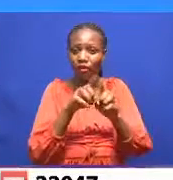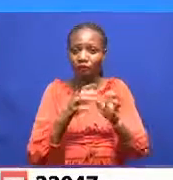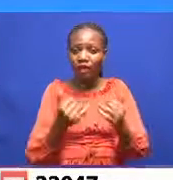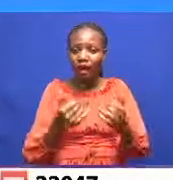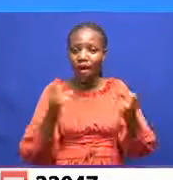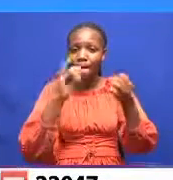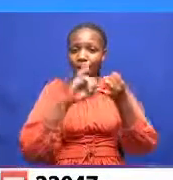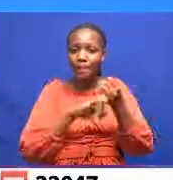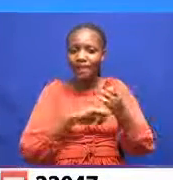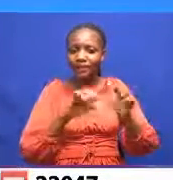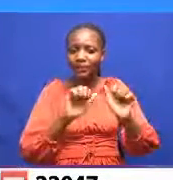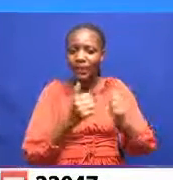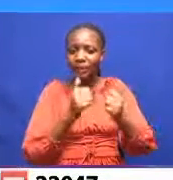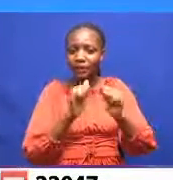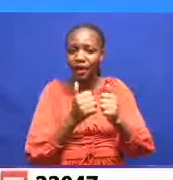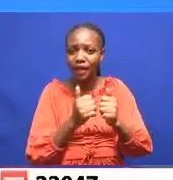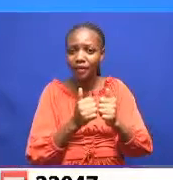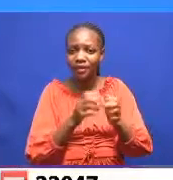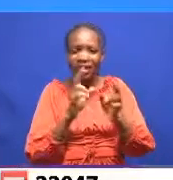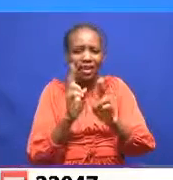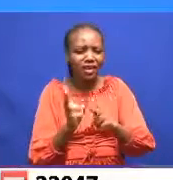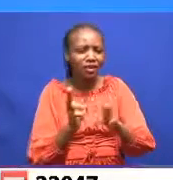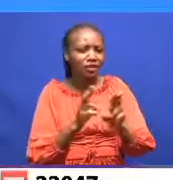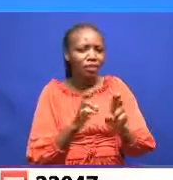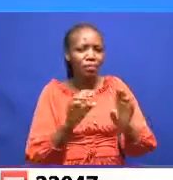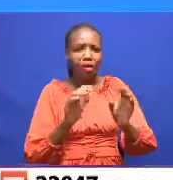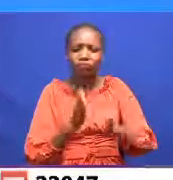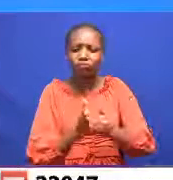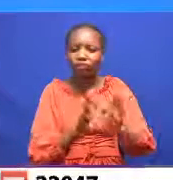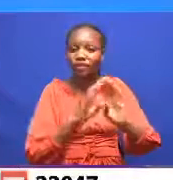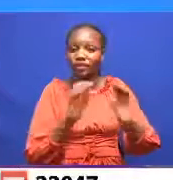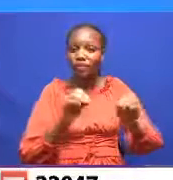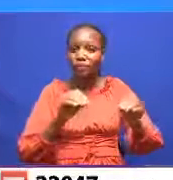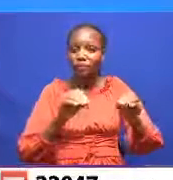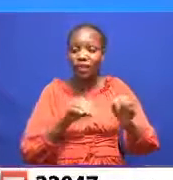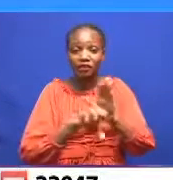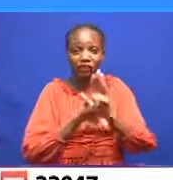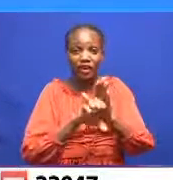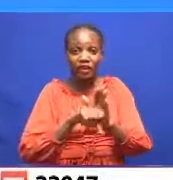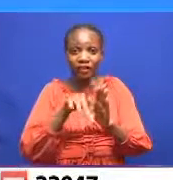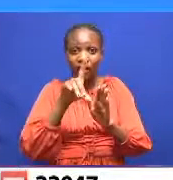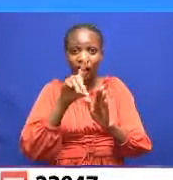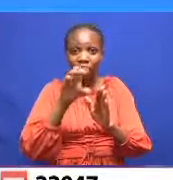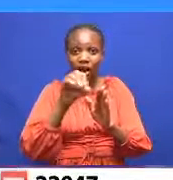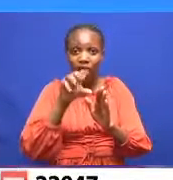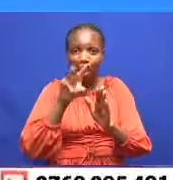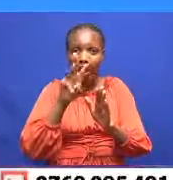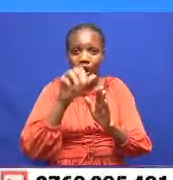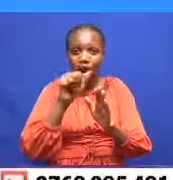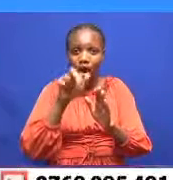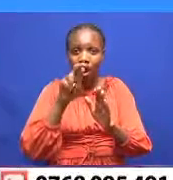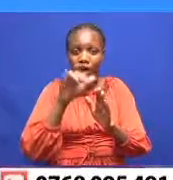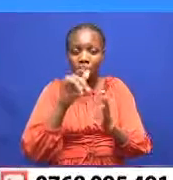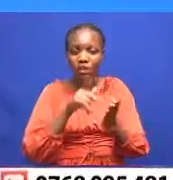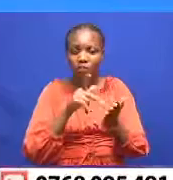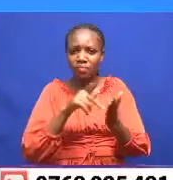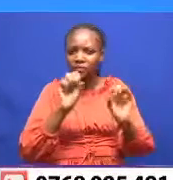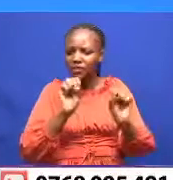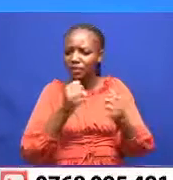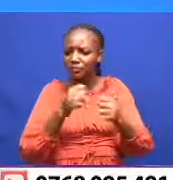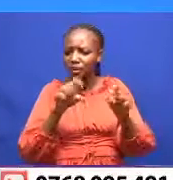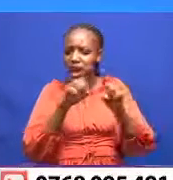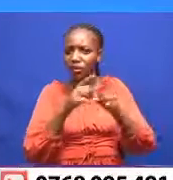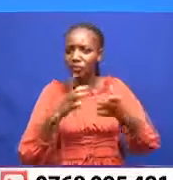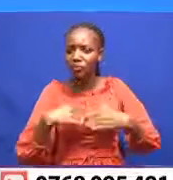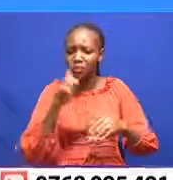marriages have been happening in the most unusual way, ceremonies like dowry payments have become impossible, and many lovebirds have had